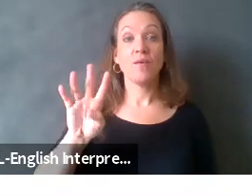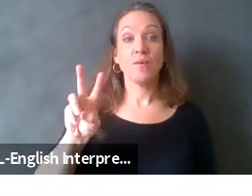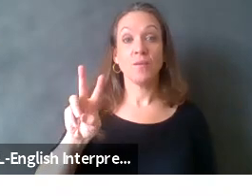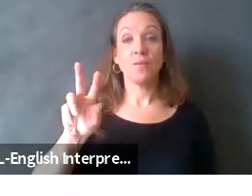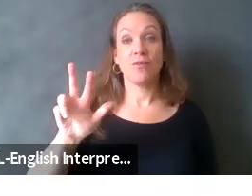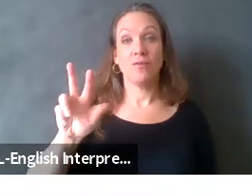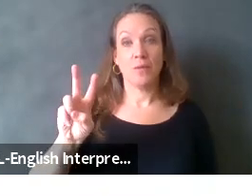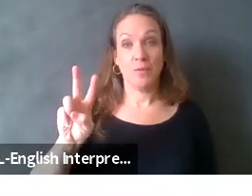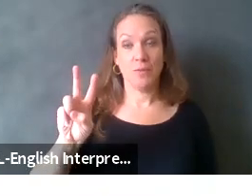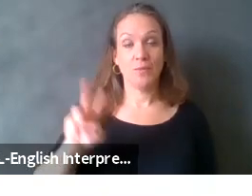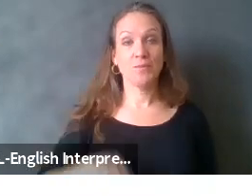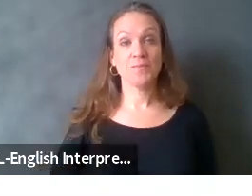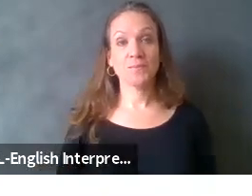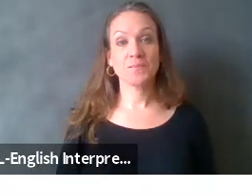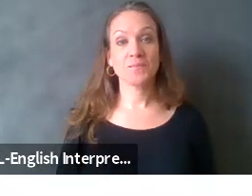1-800-949-4232.